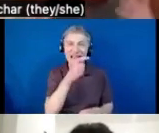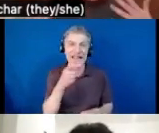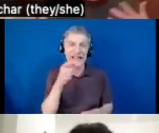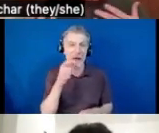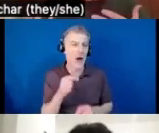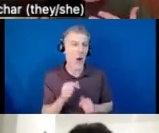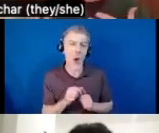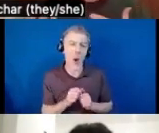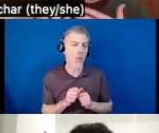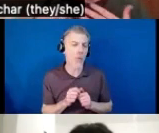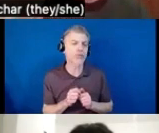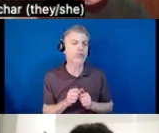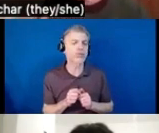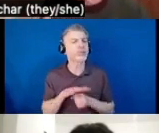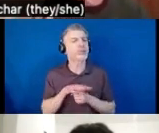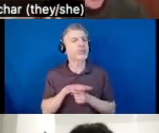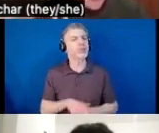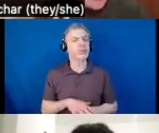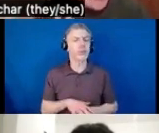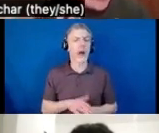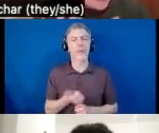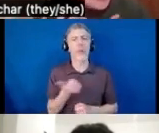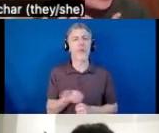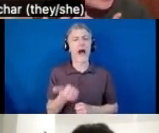positive, toxically positive spin on it.